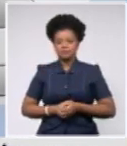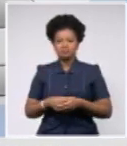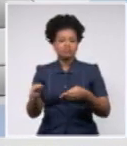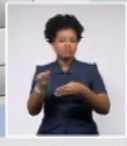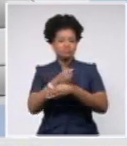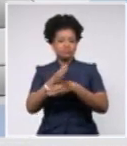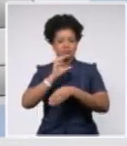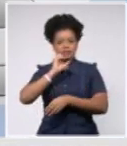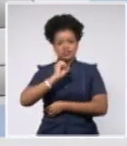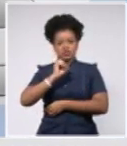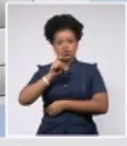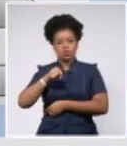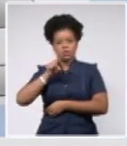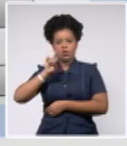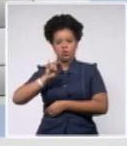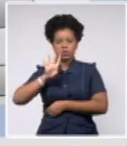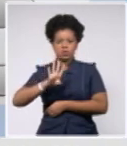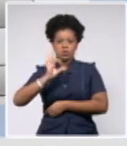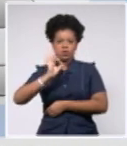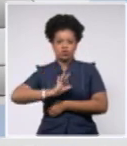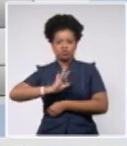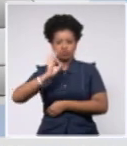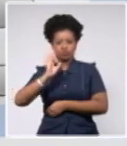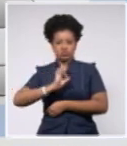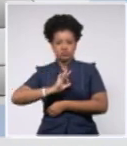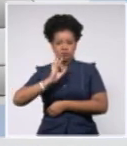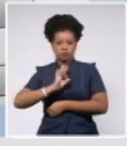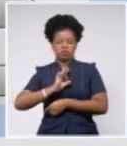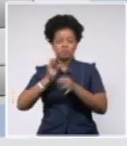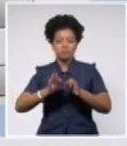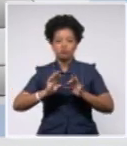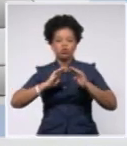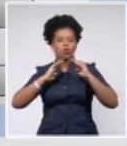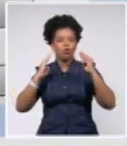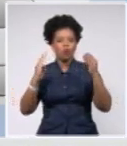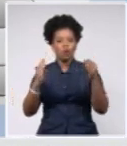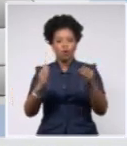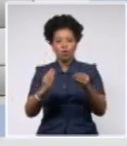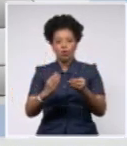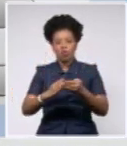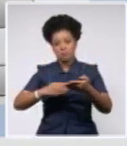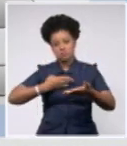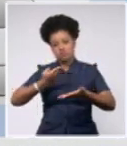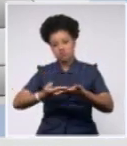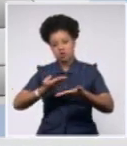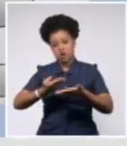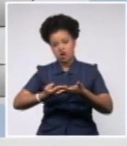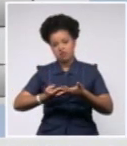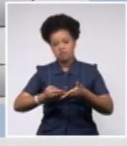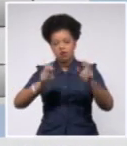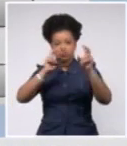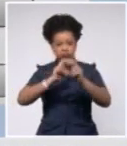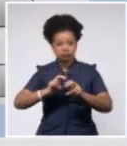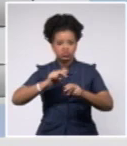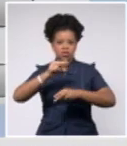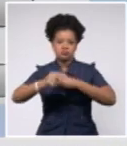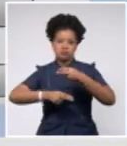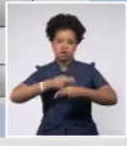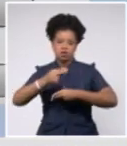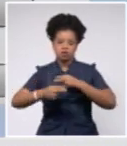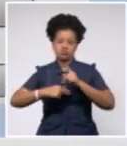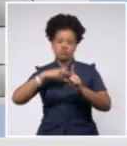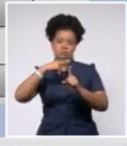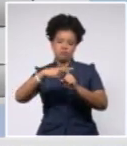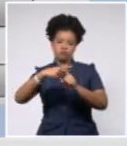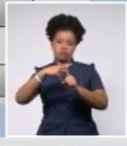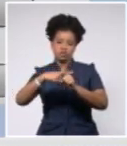5,141, or 0.94% of people, have tested positive for the virus.